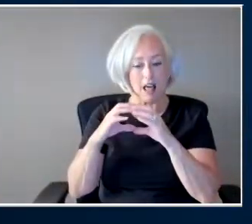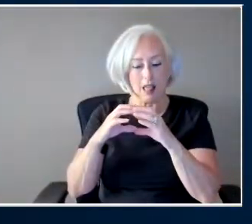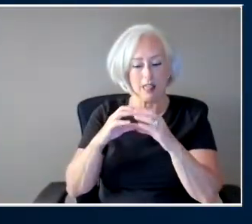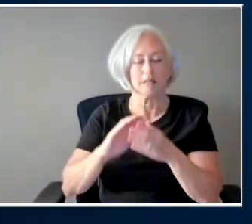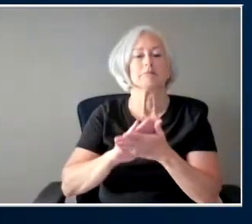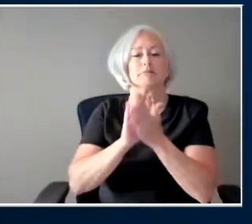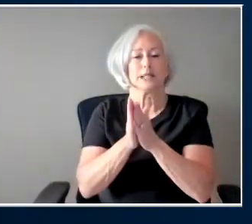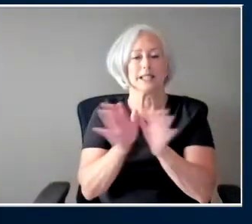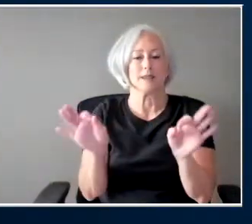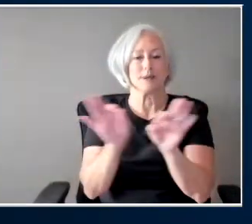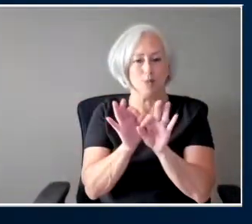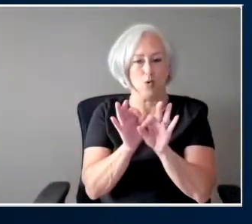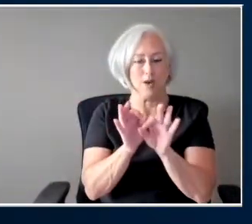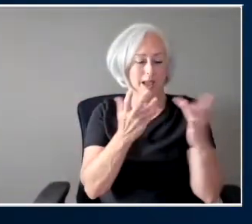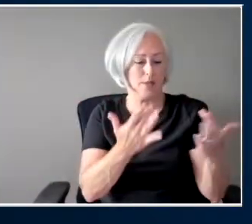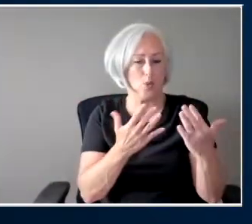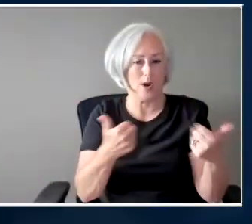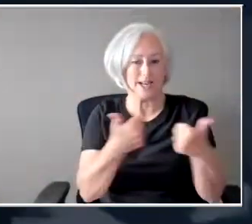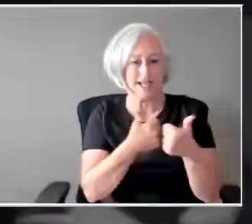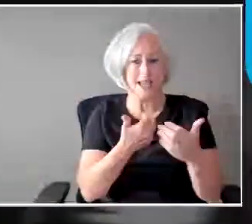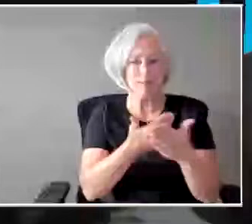he's cured. Monday at 8.